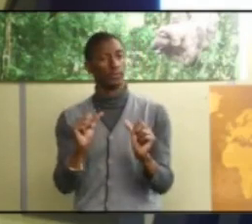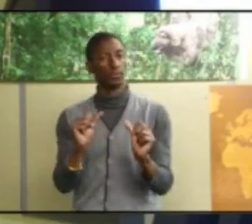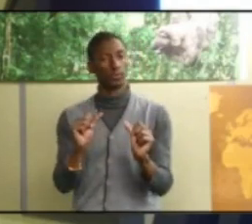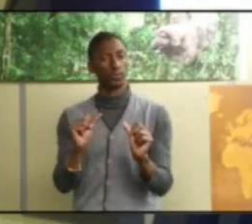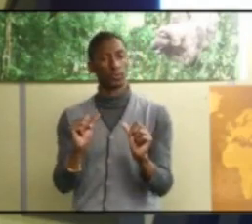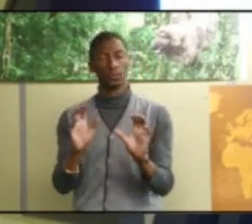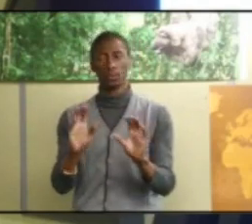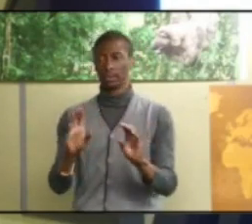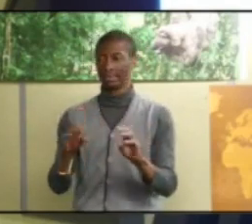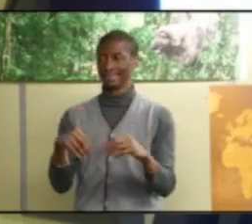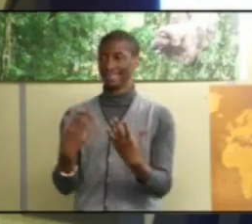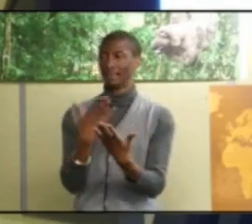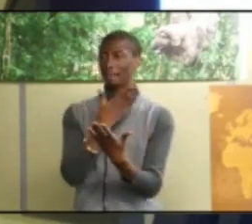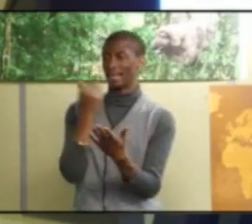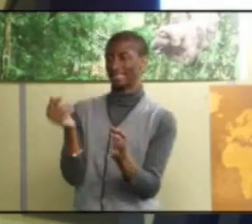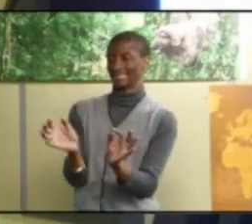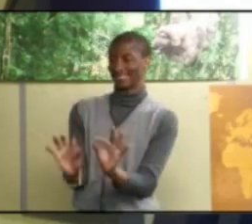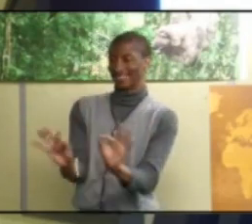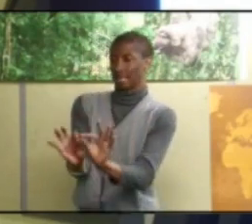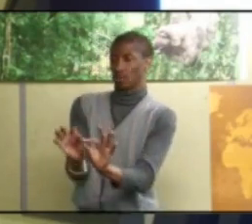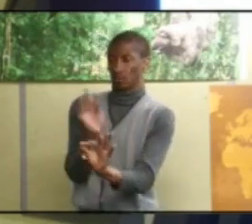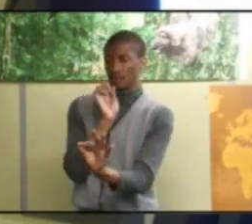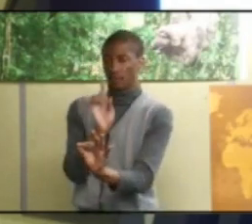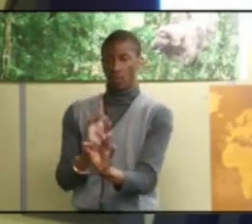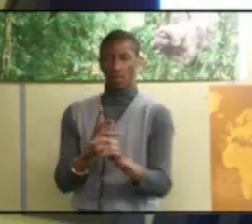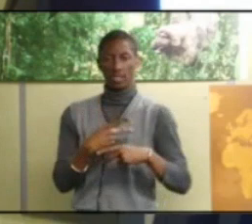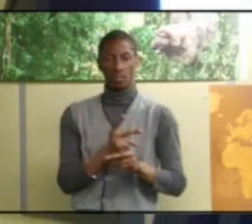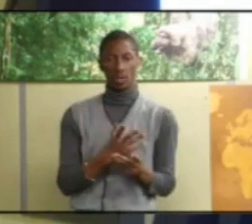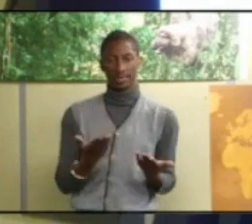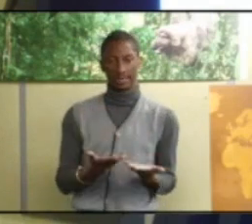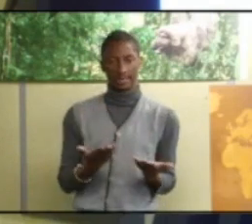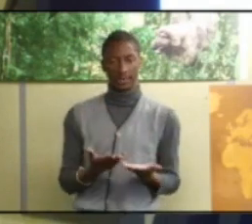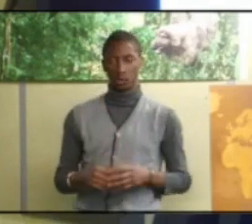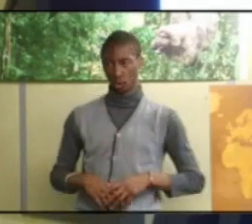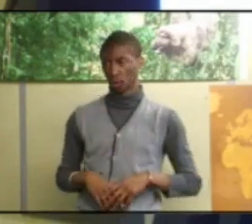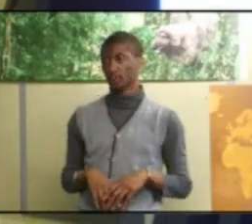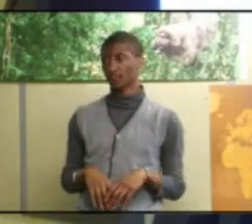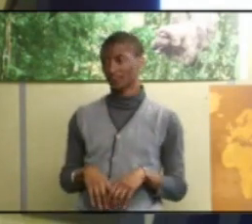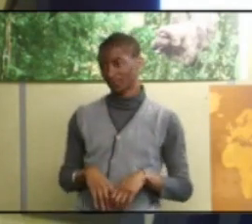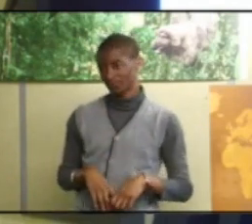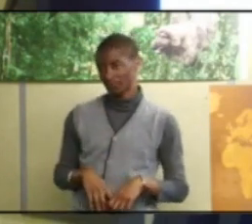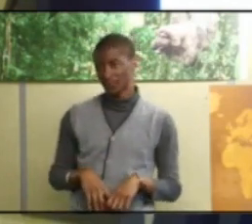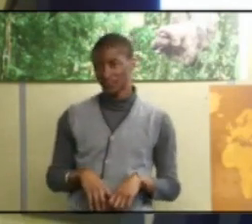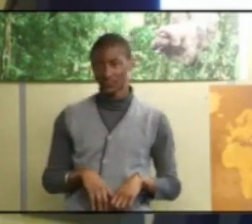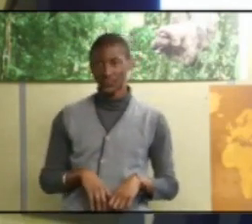give best value for our products here at Smithsonian Exhibits, and